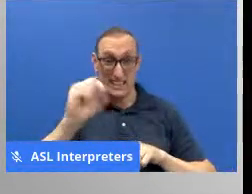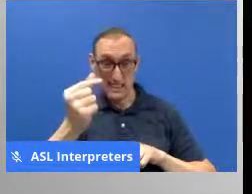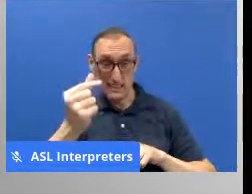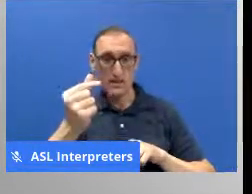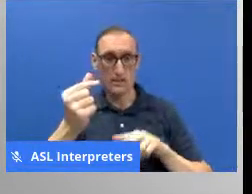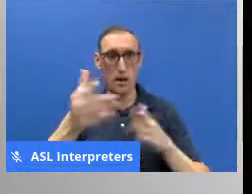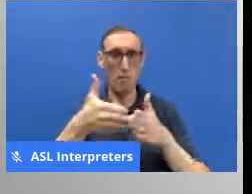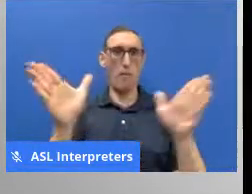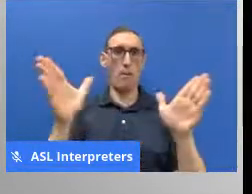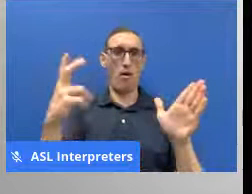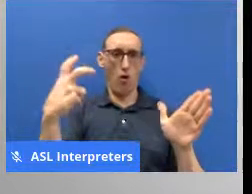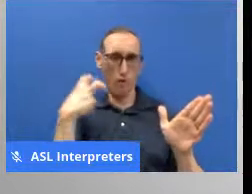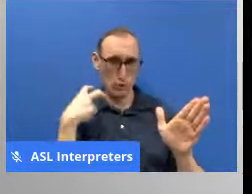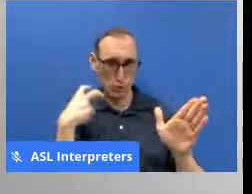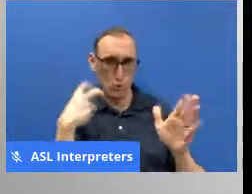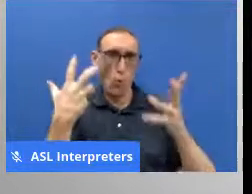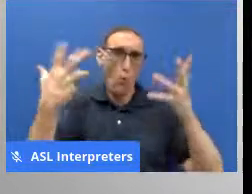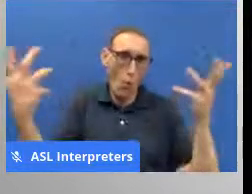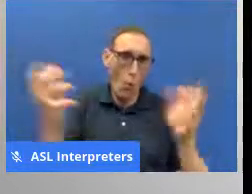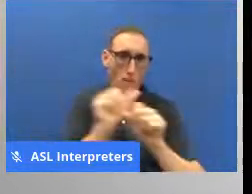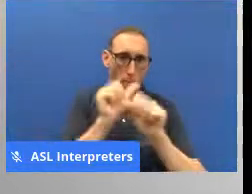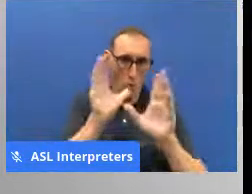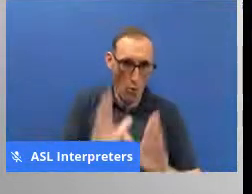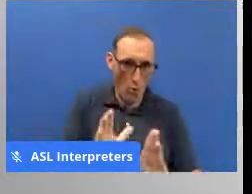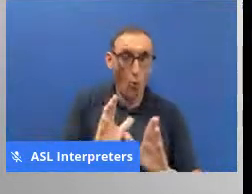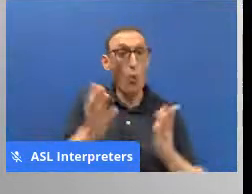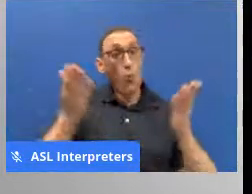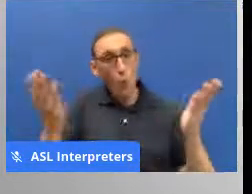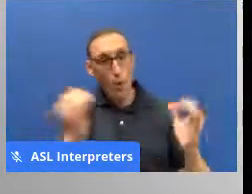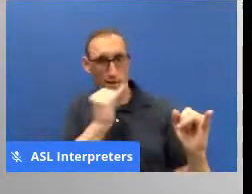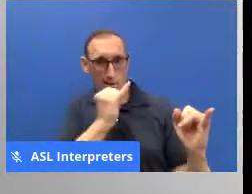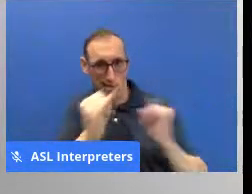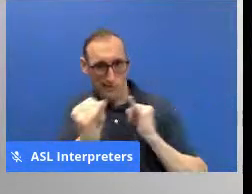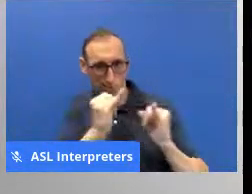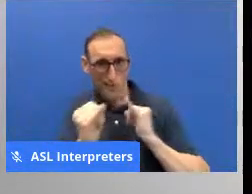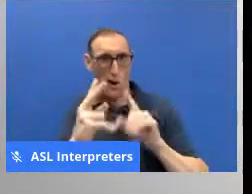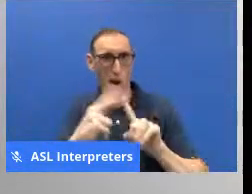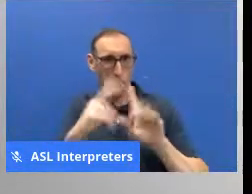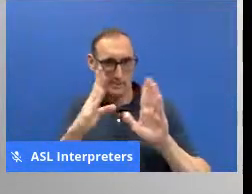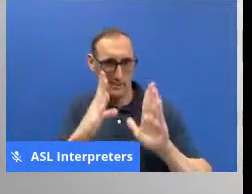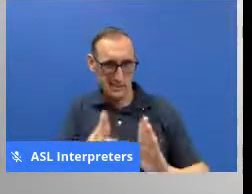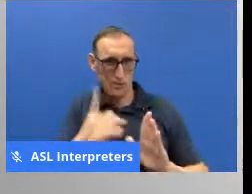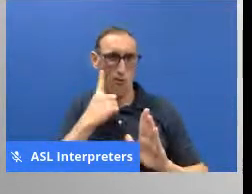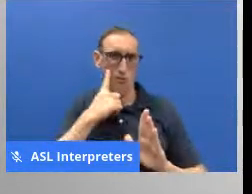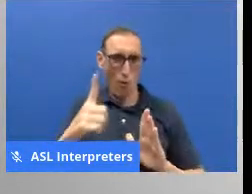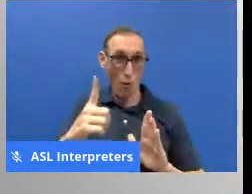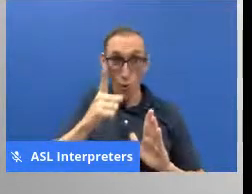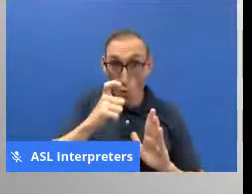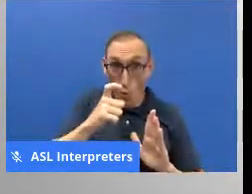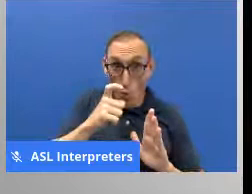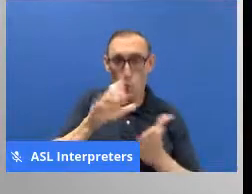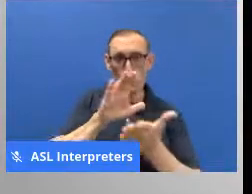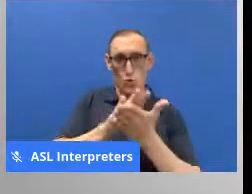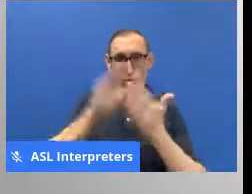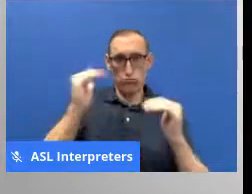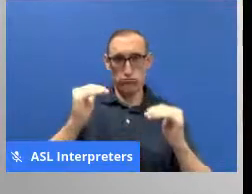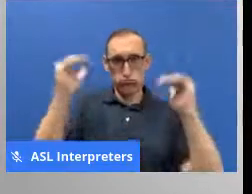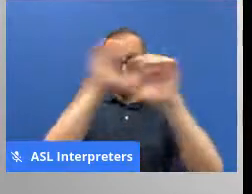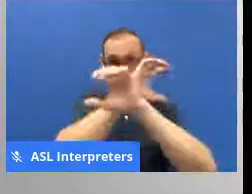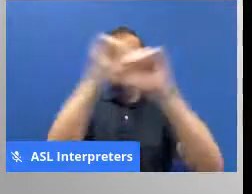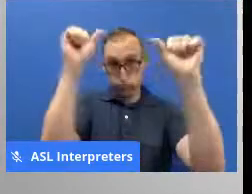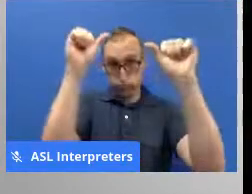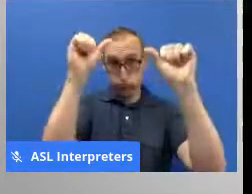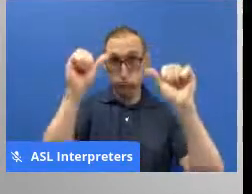or employee, or to interview applicants for the position of superintendent. The floor is open for a motion.